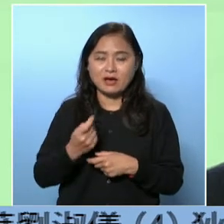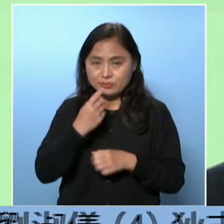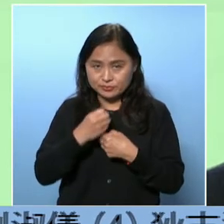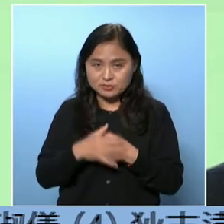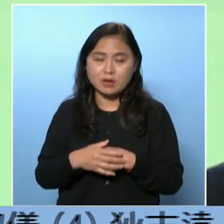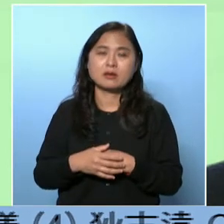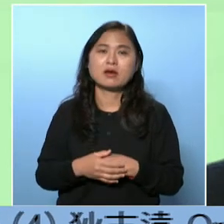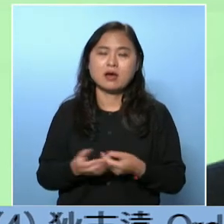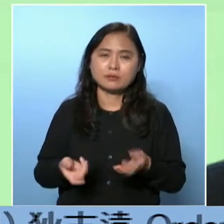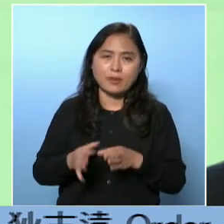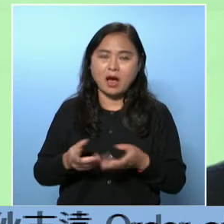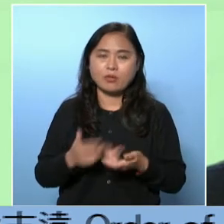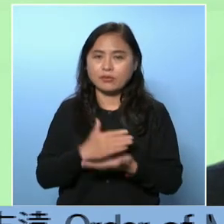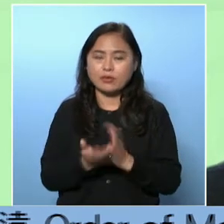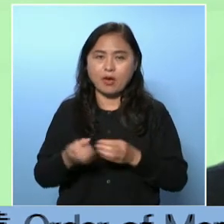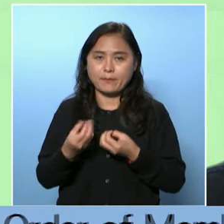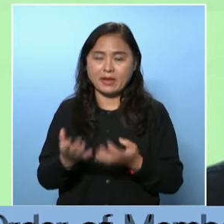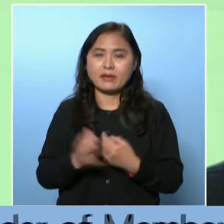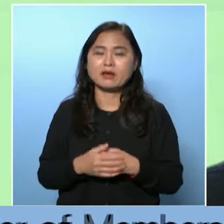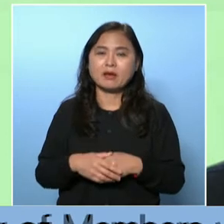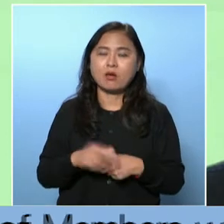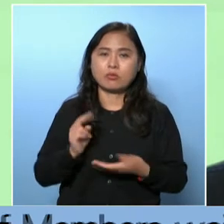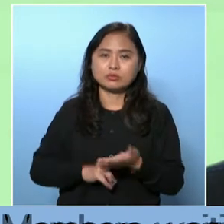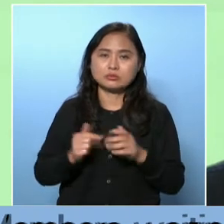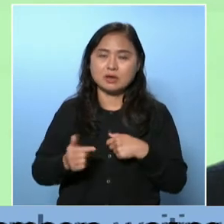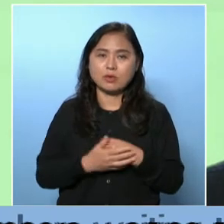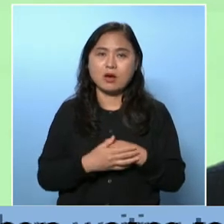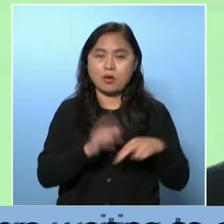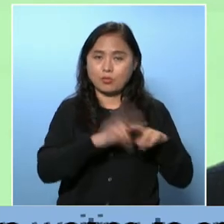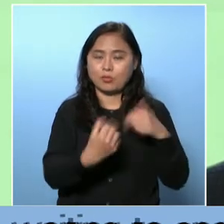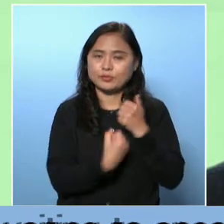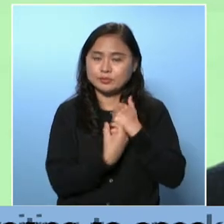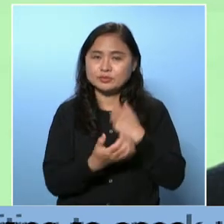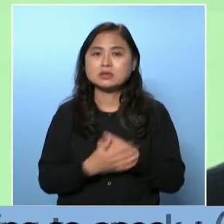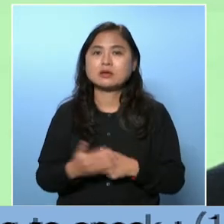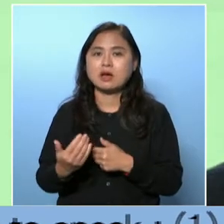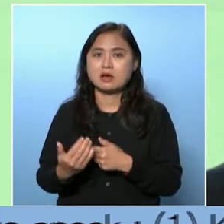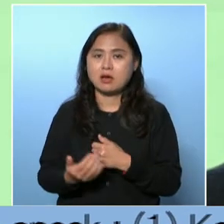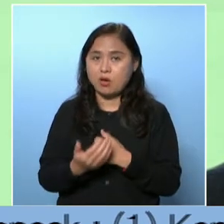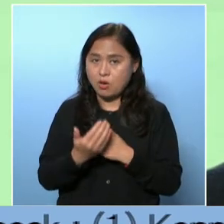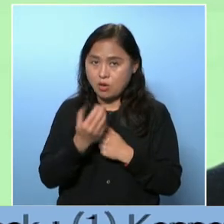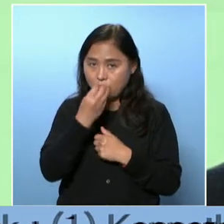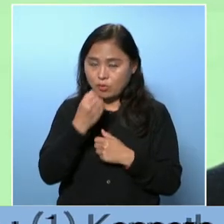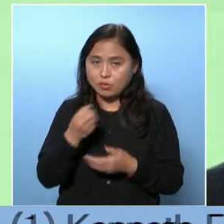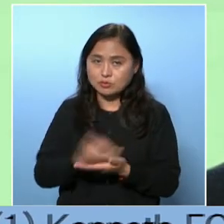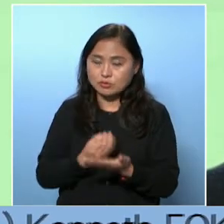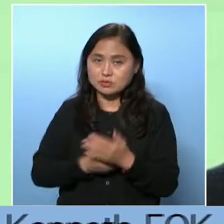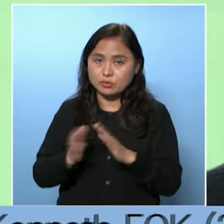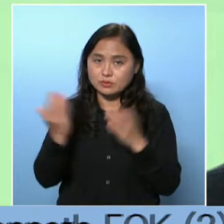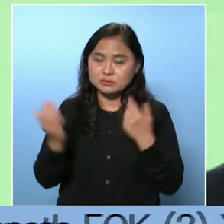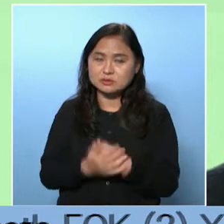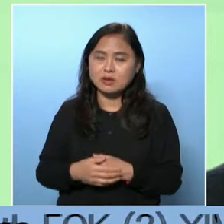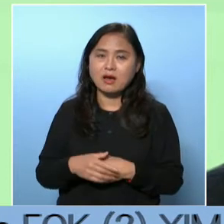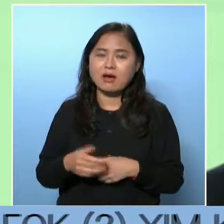technicians will be sent to Hong Kong together with other necessary test kits and equipment